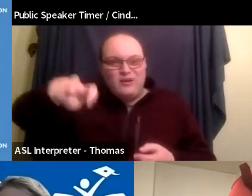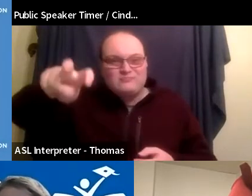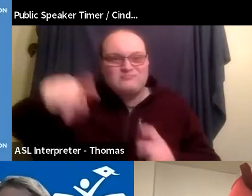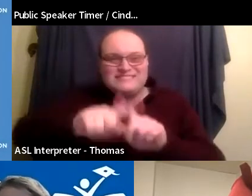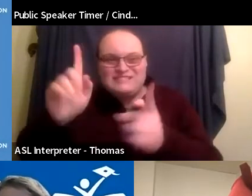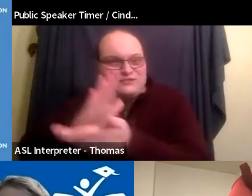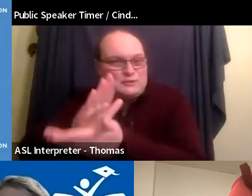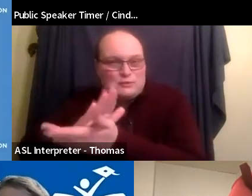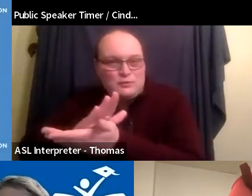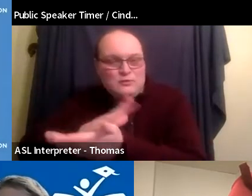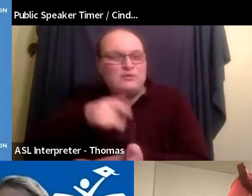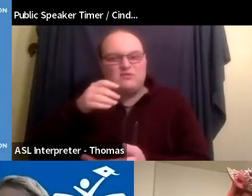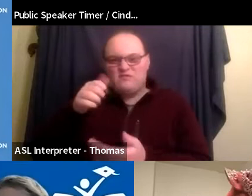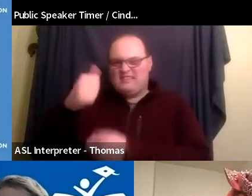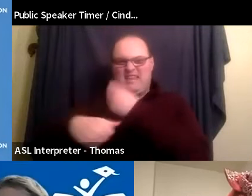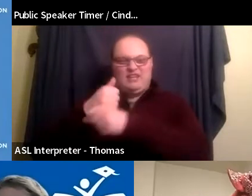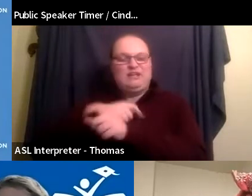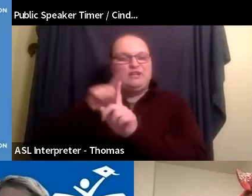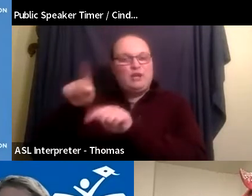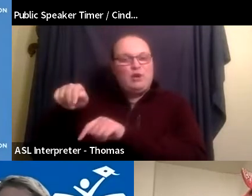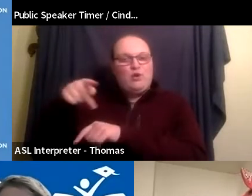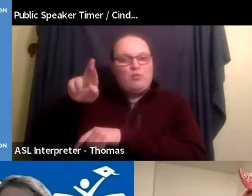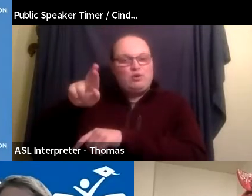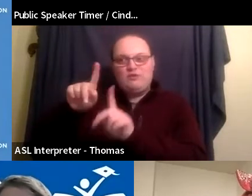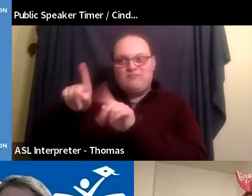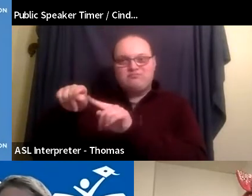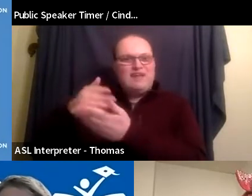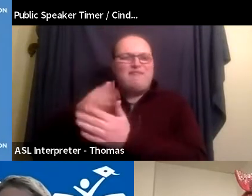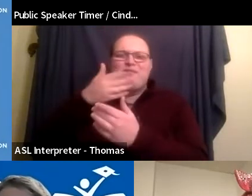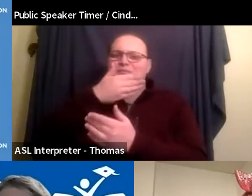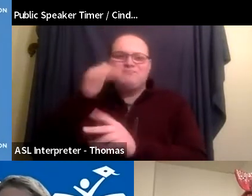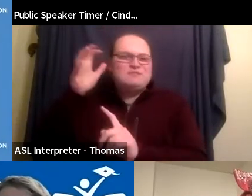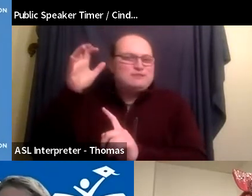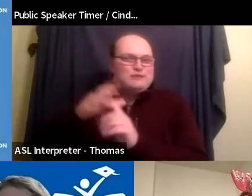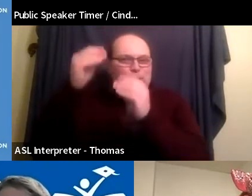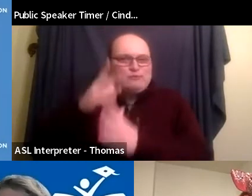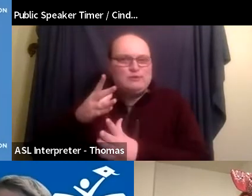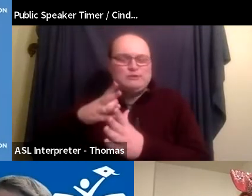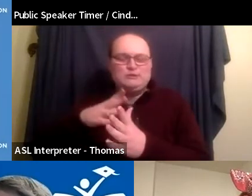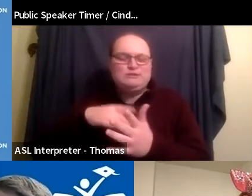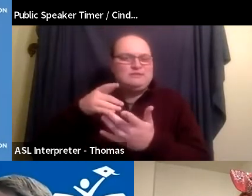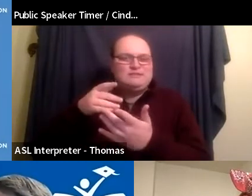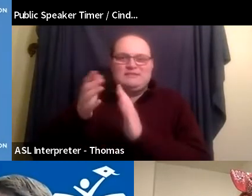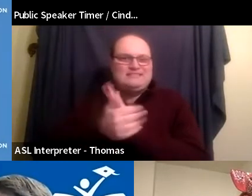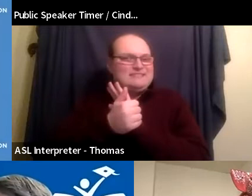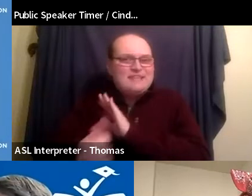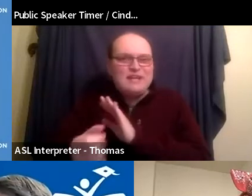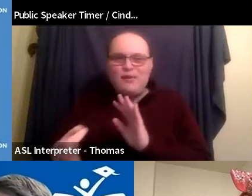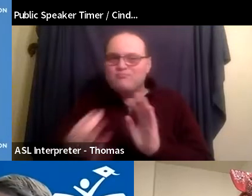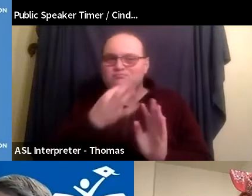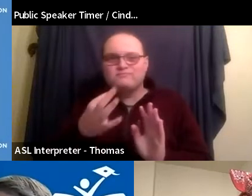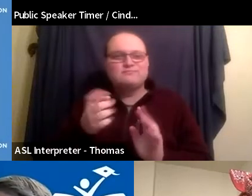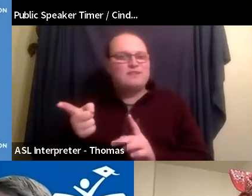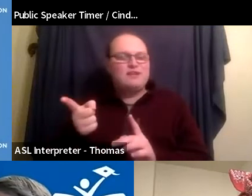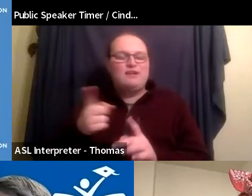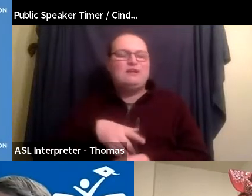Pointer Ridge for over 10 years, and they have the best teachers that we can think of, and the kids and the teachers and